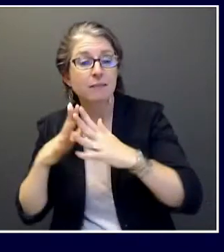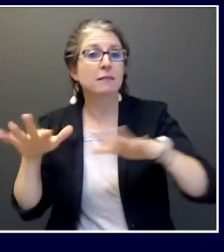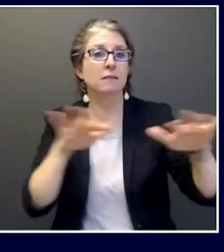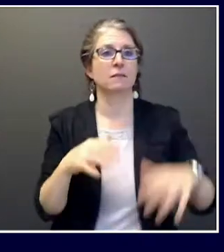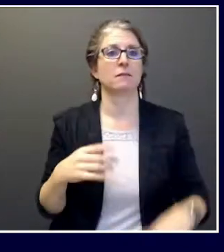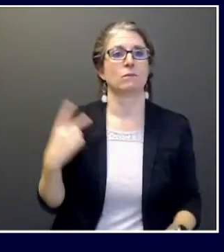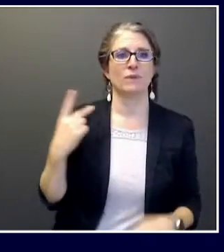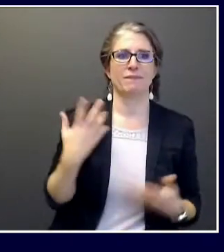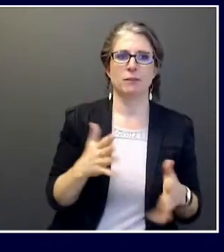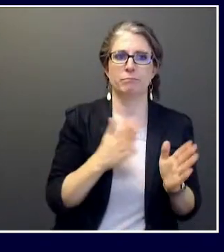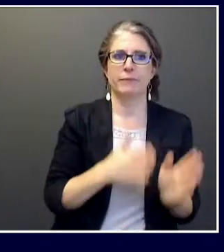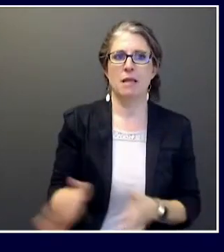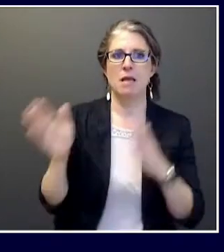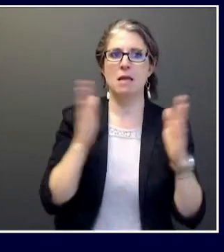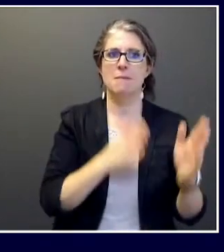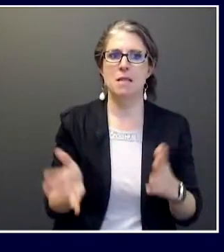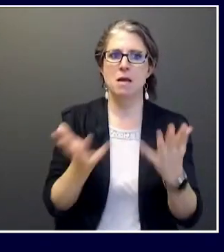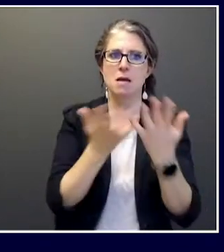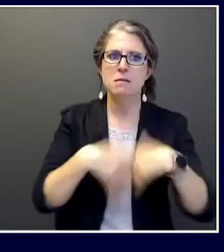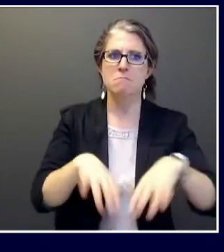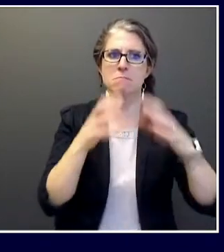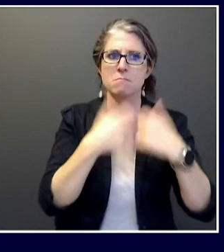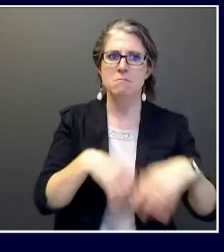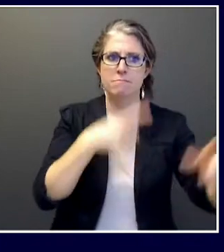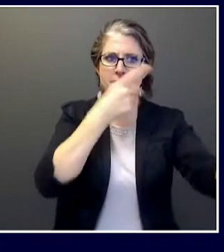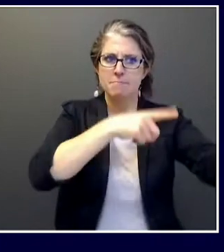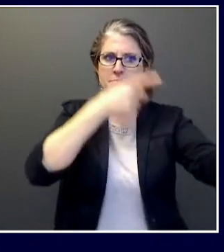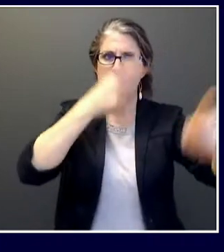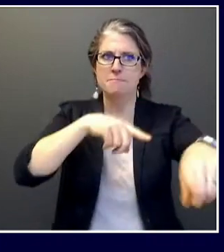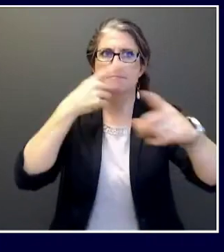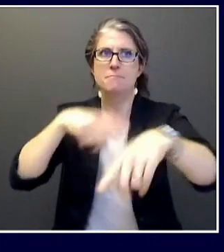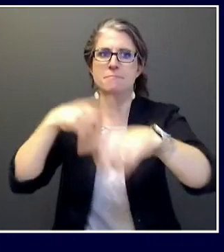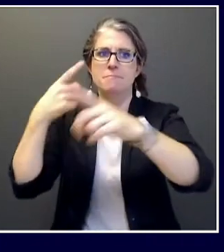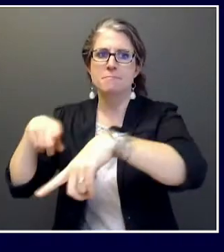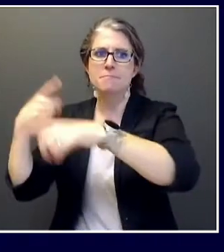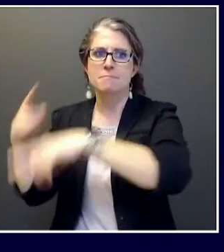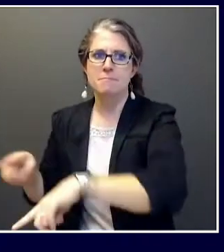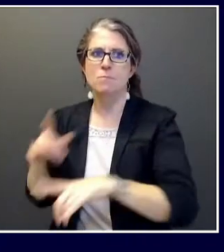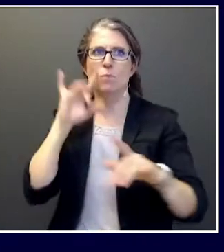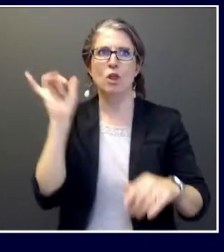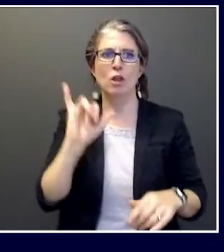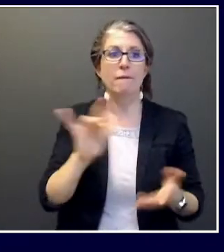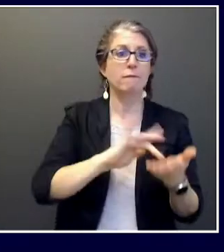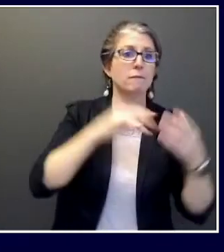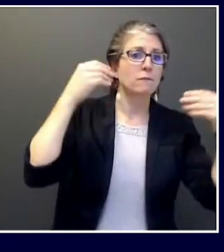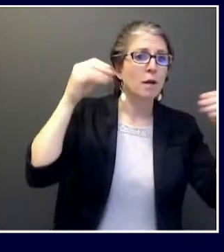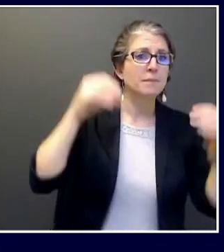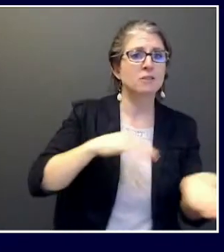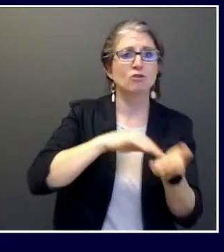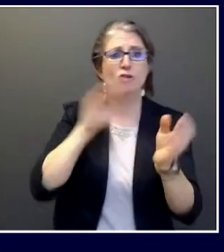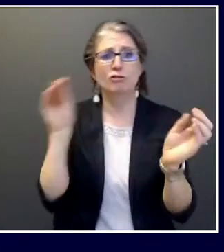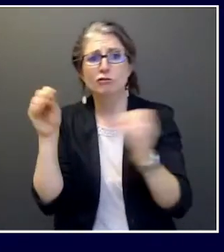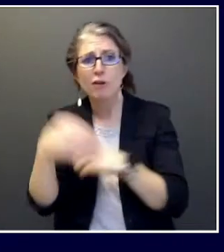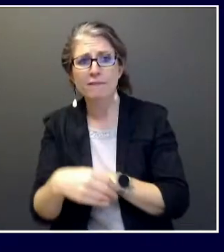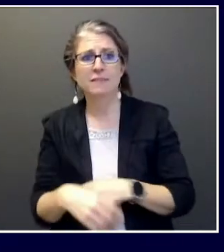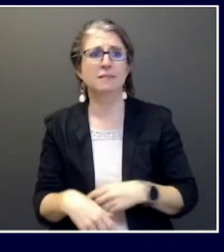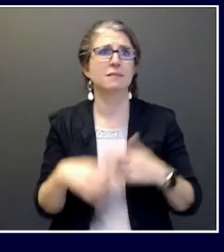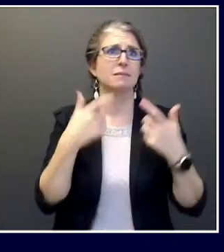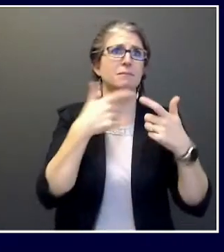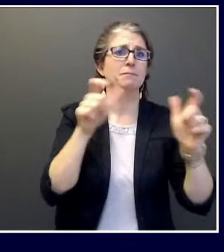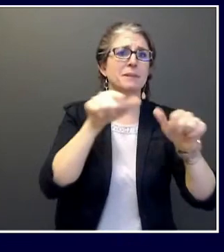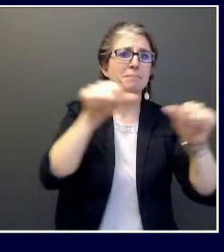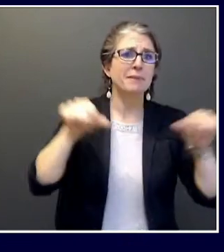independent pharmacies. The people of Maine have really risen to the occasion. We would not have one of the best vaccination rates in the